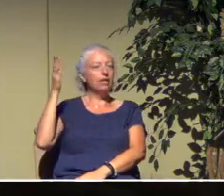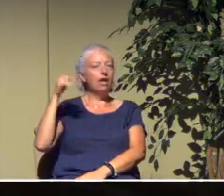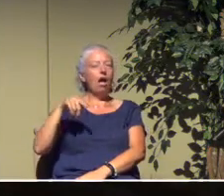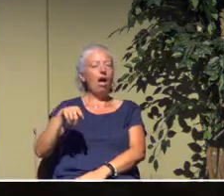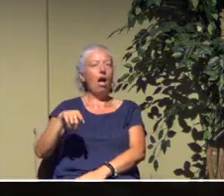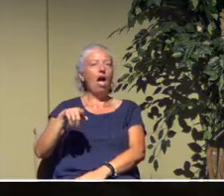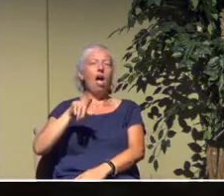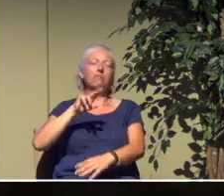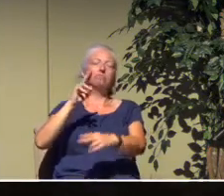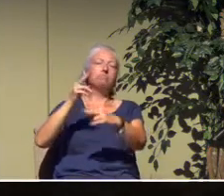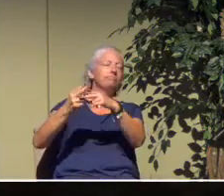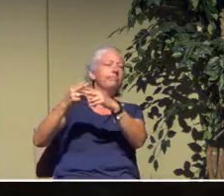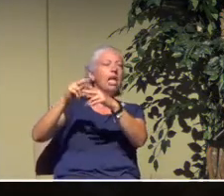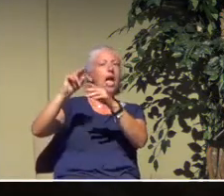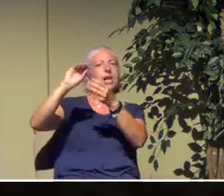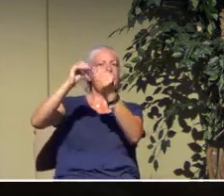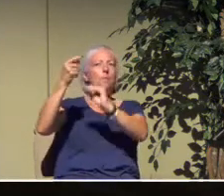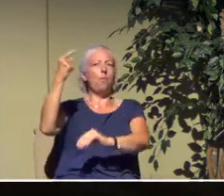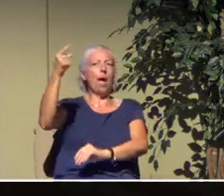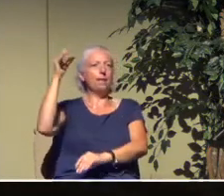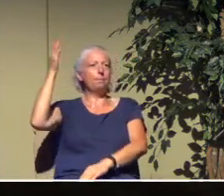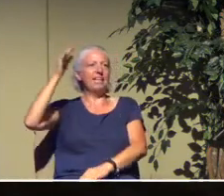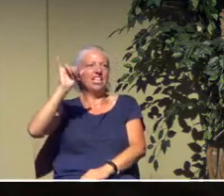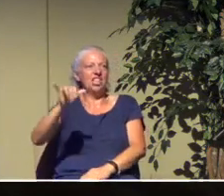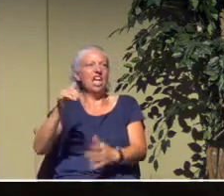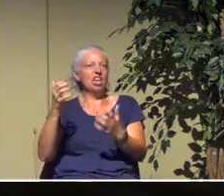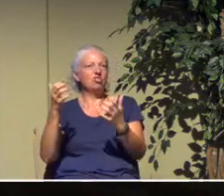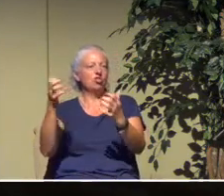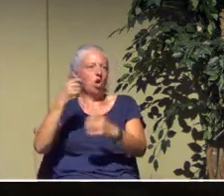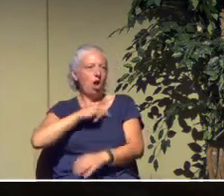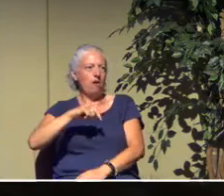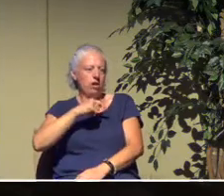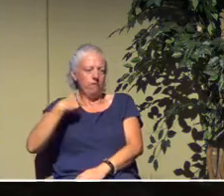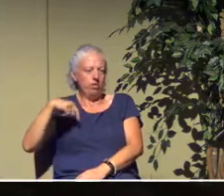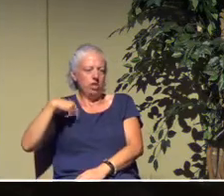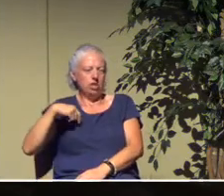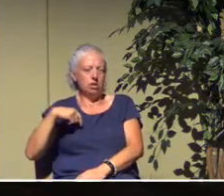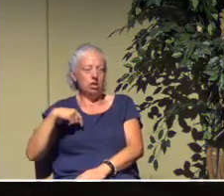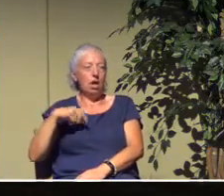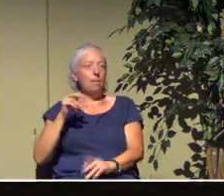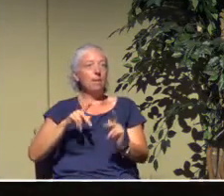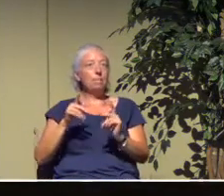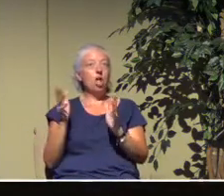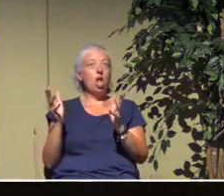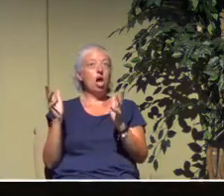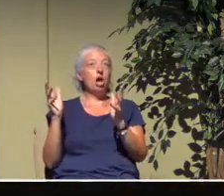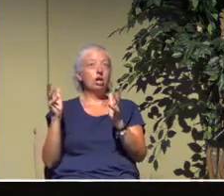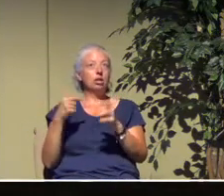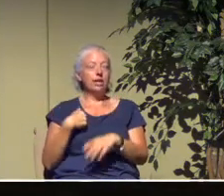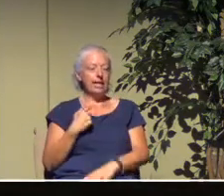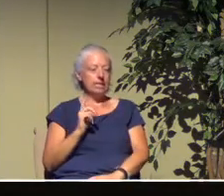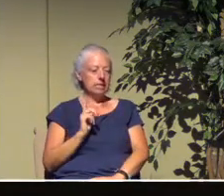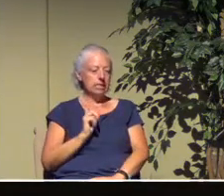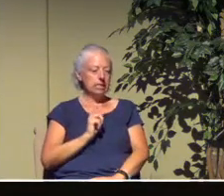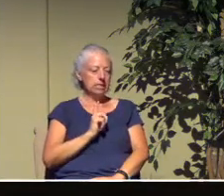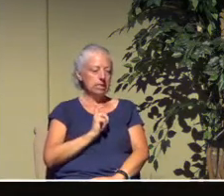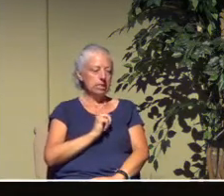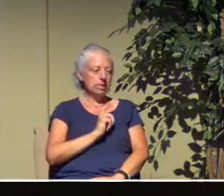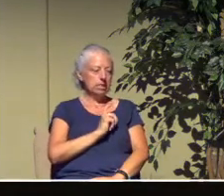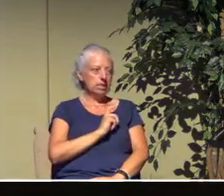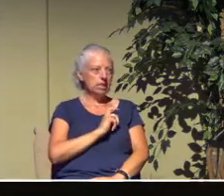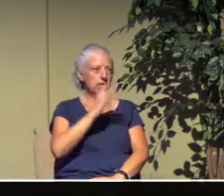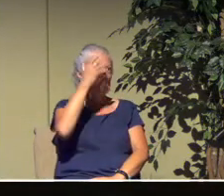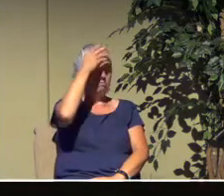number one speech at the conference, and there were people applauding for me, and I walked off stage like this, and I was